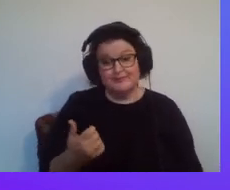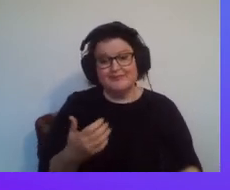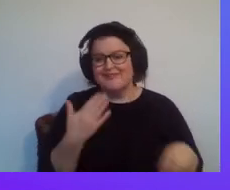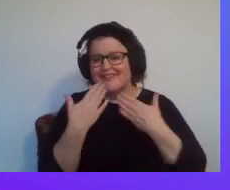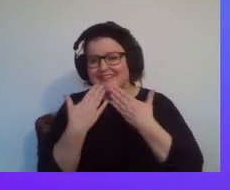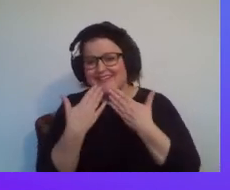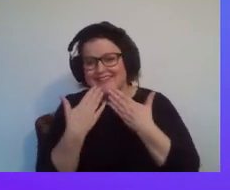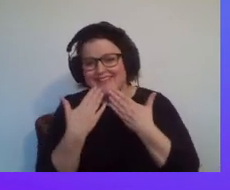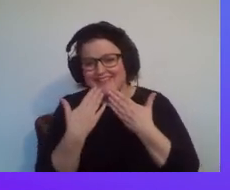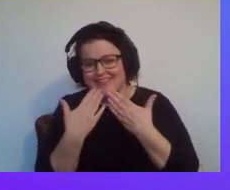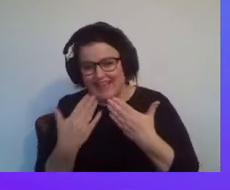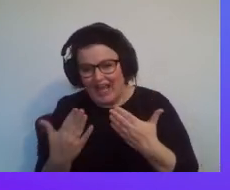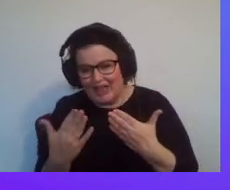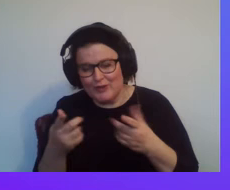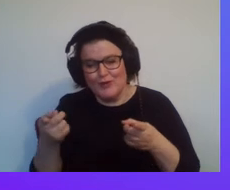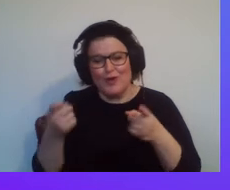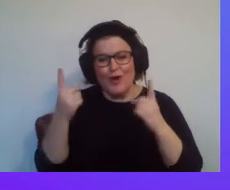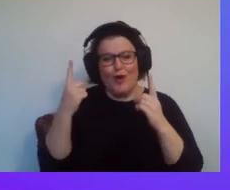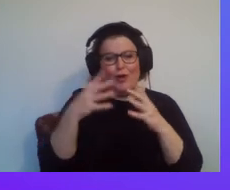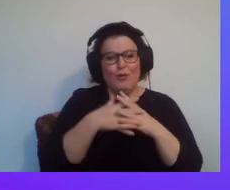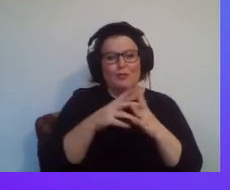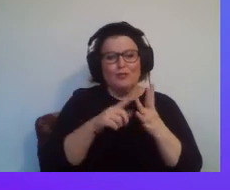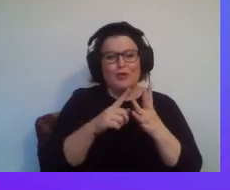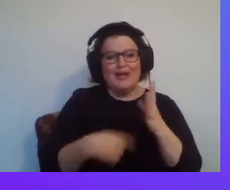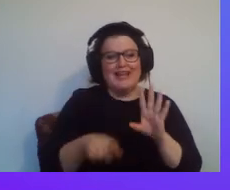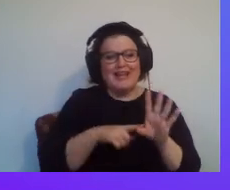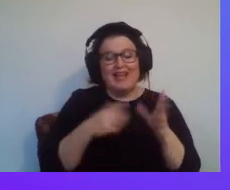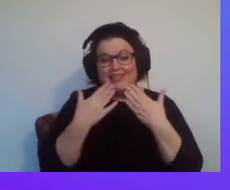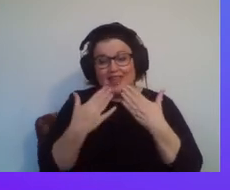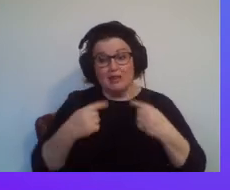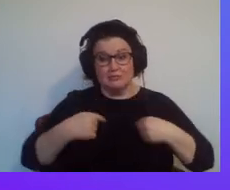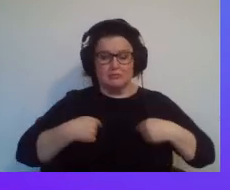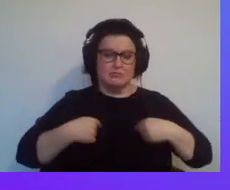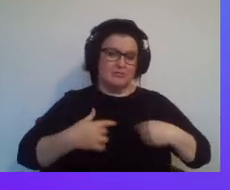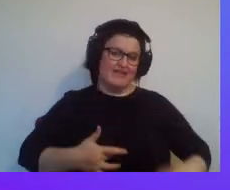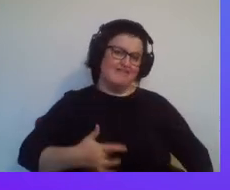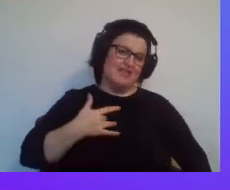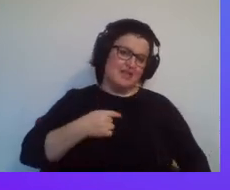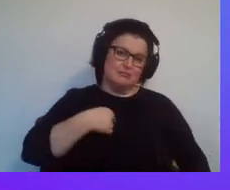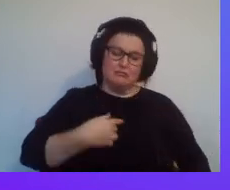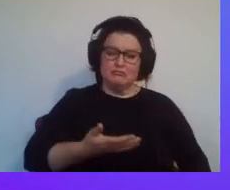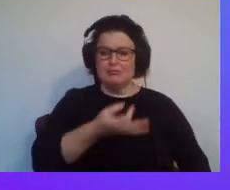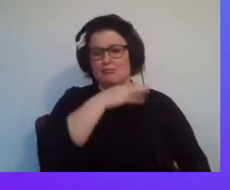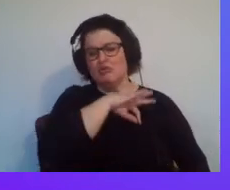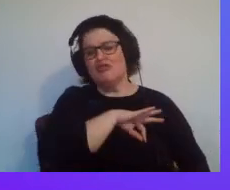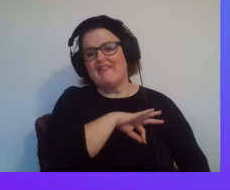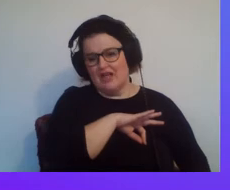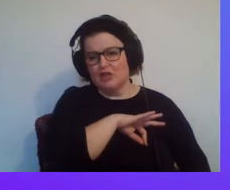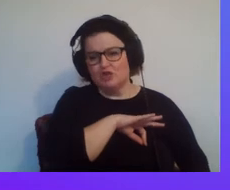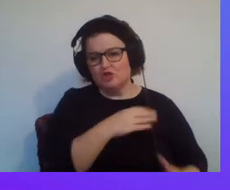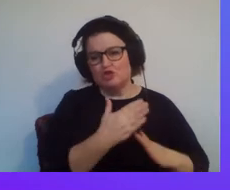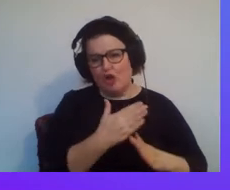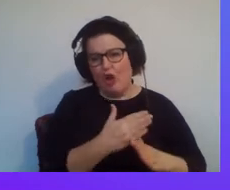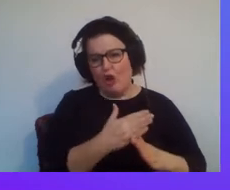everybody. So I got a very privileged job in that I'm helping do